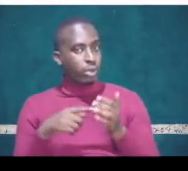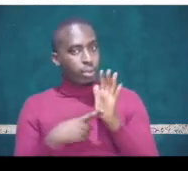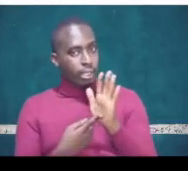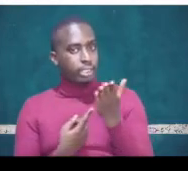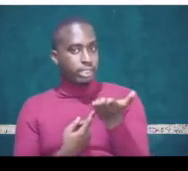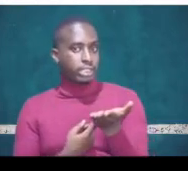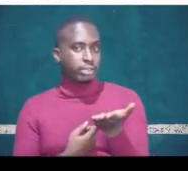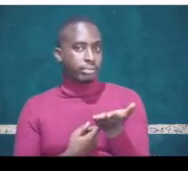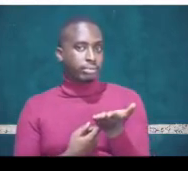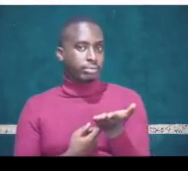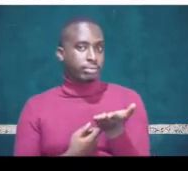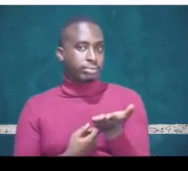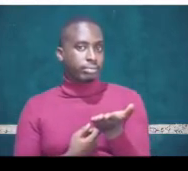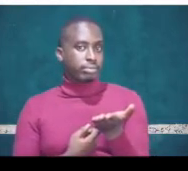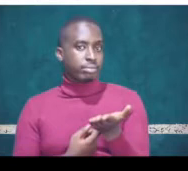this